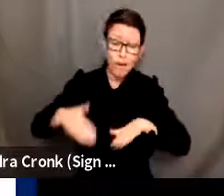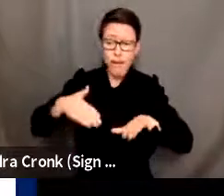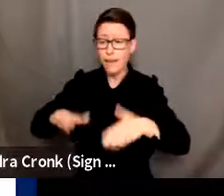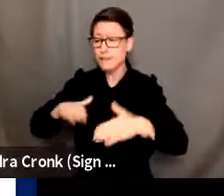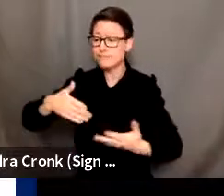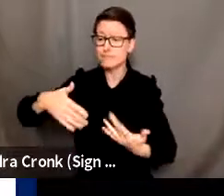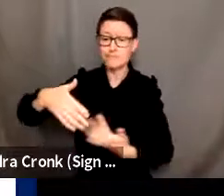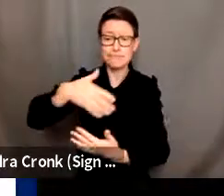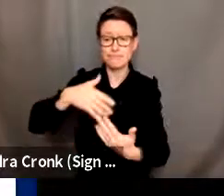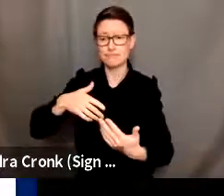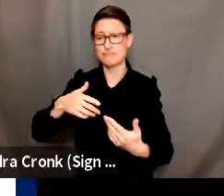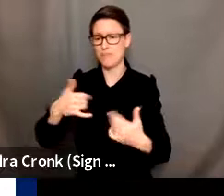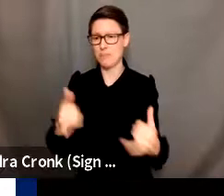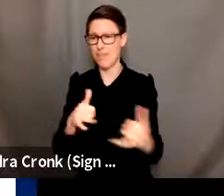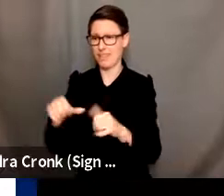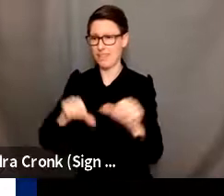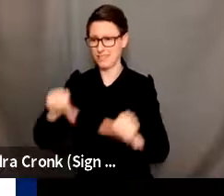socialized.